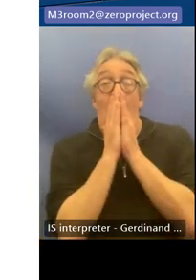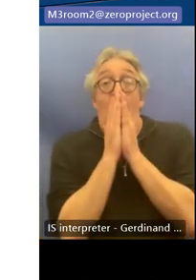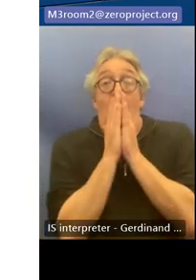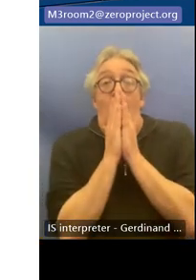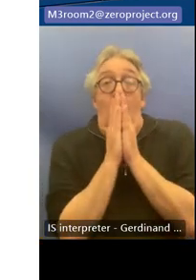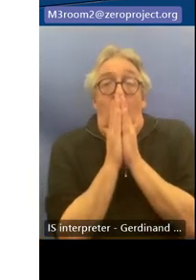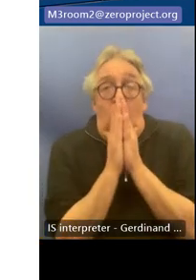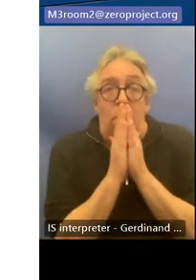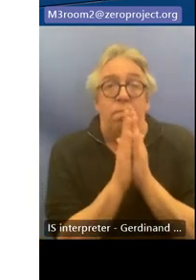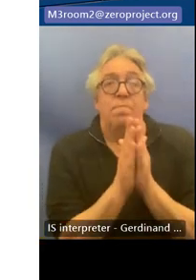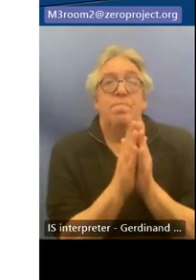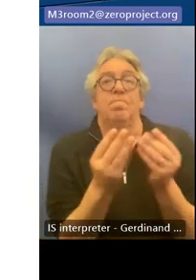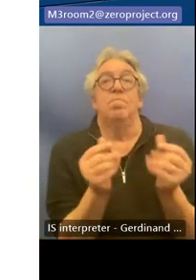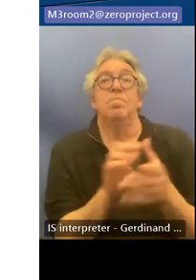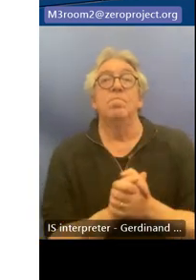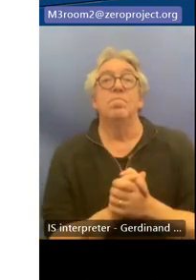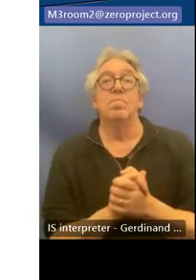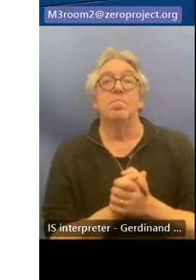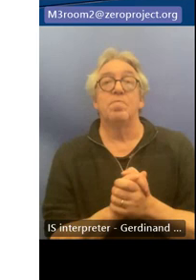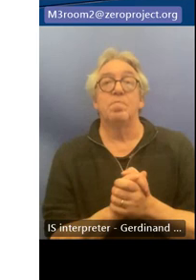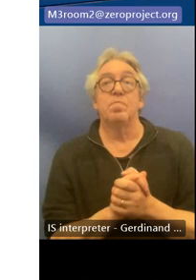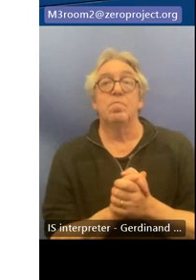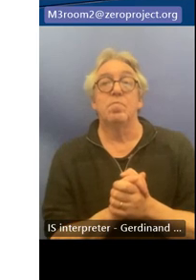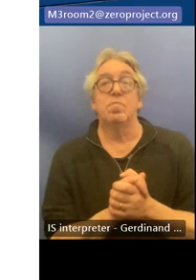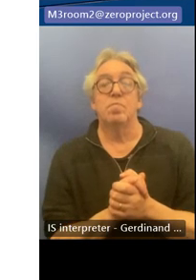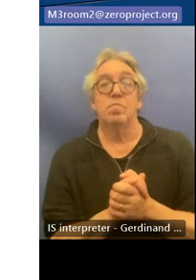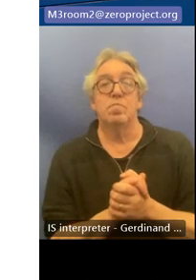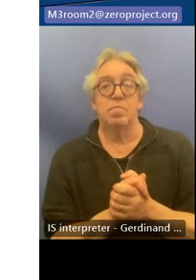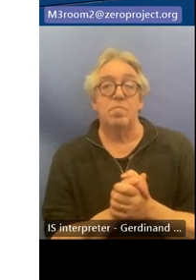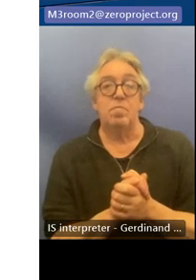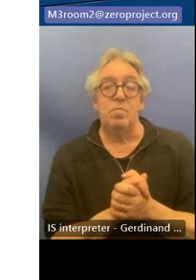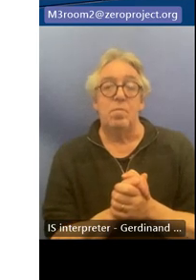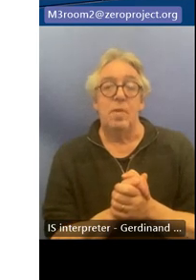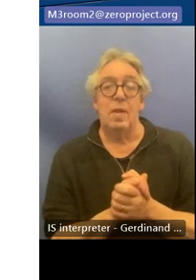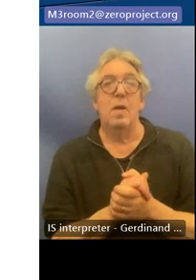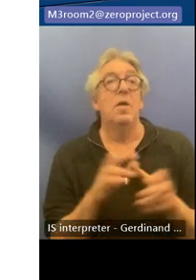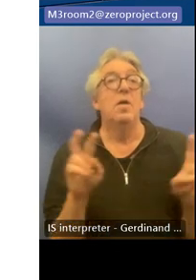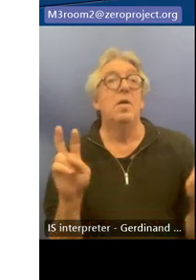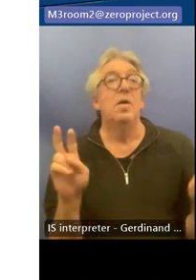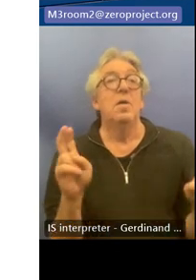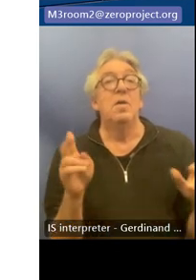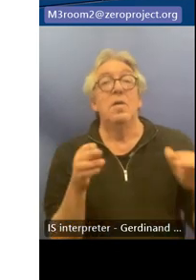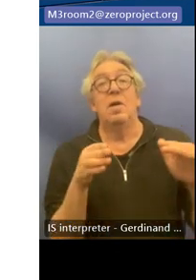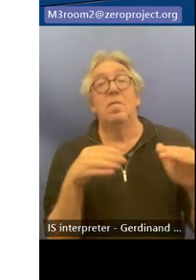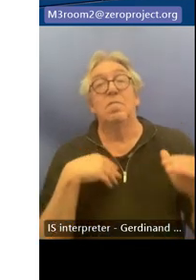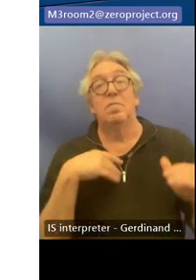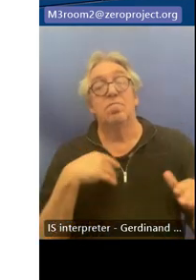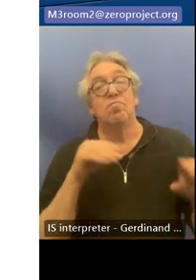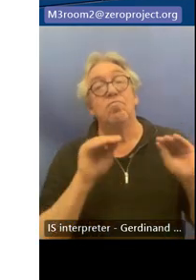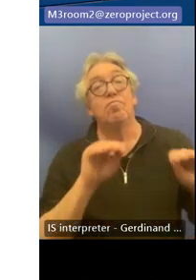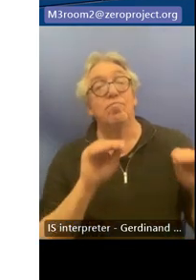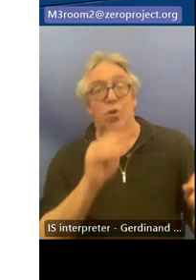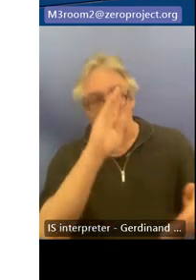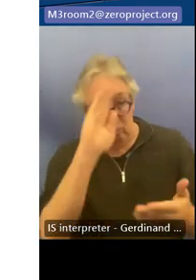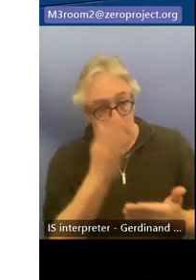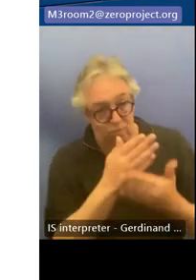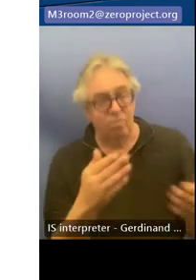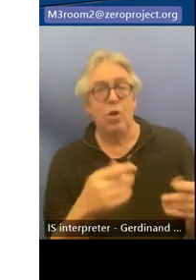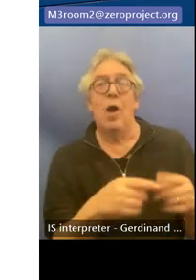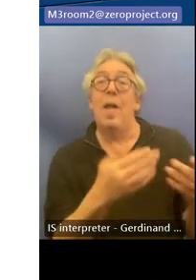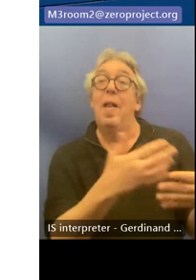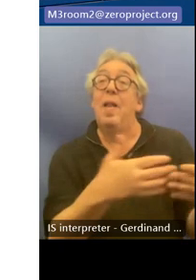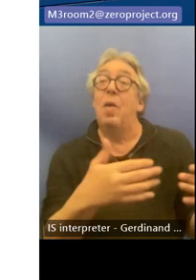been addressed from the concepts of accessibility, flexibility, respect for cultures and languages, and